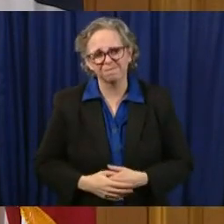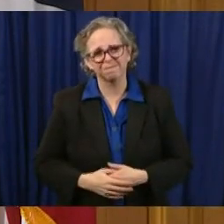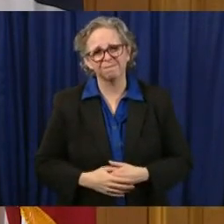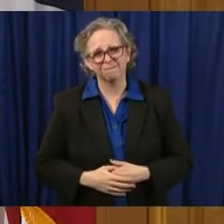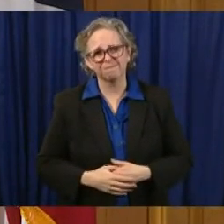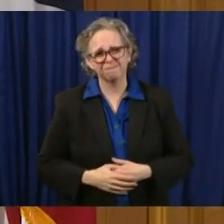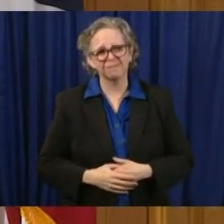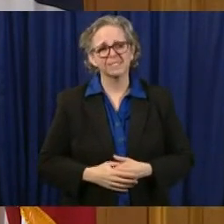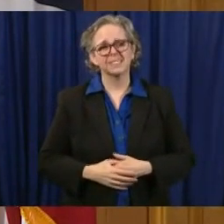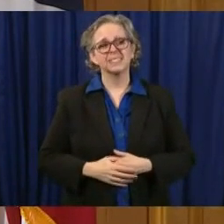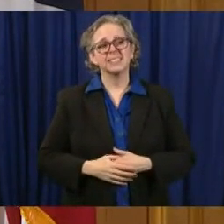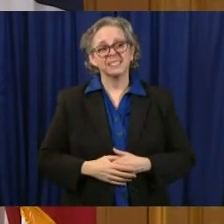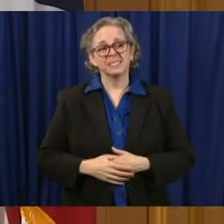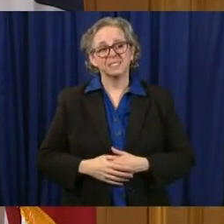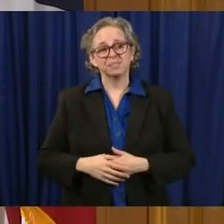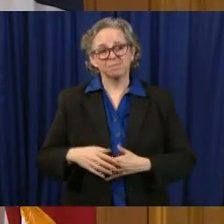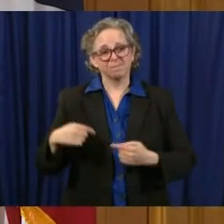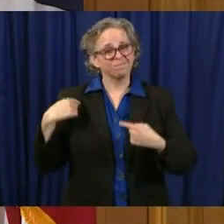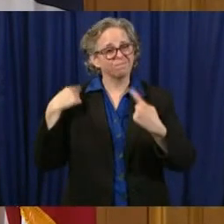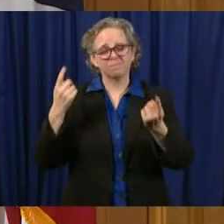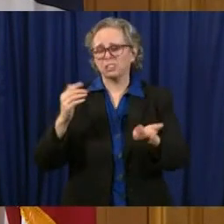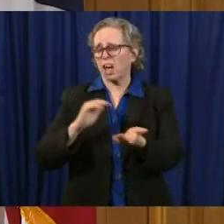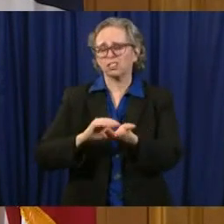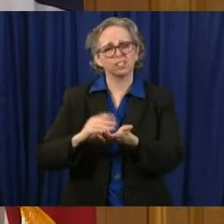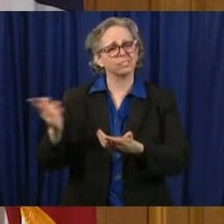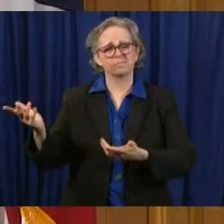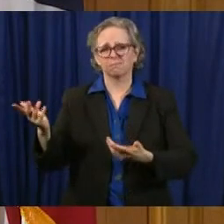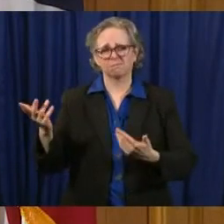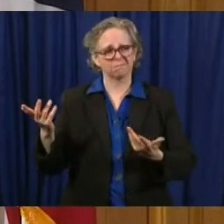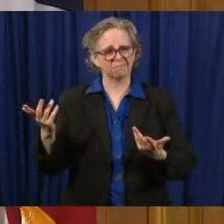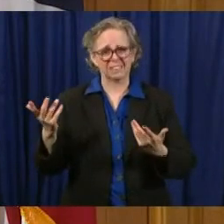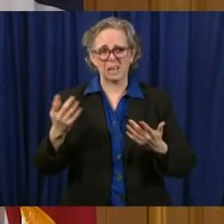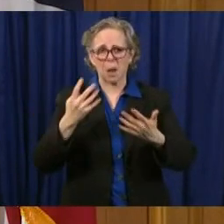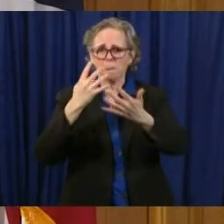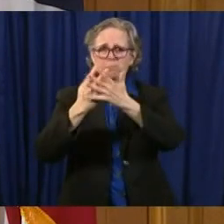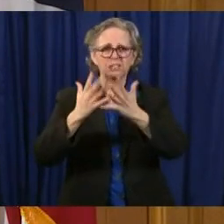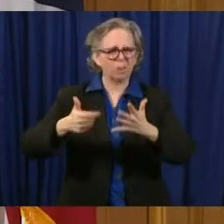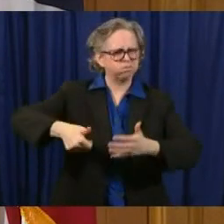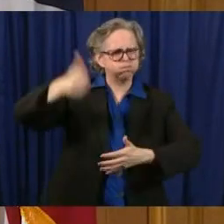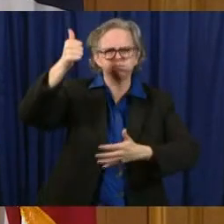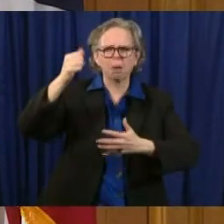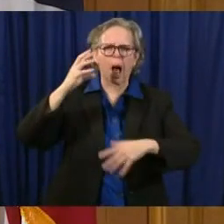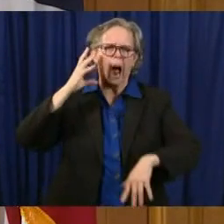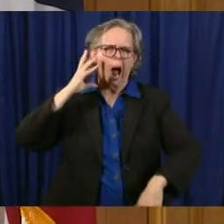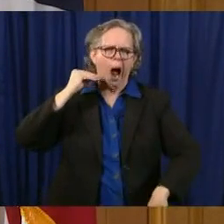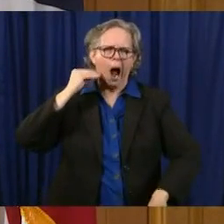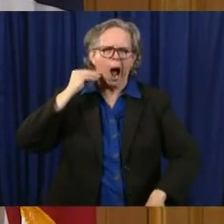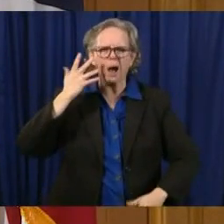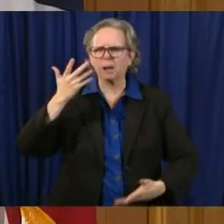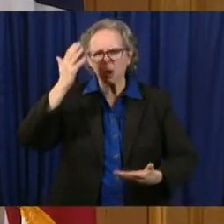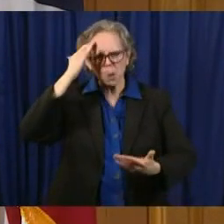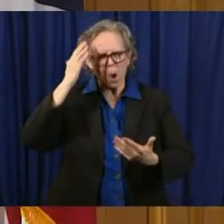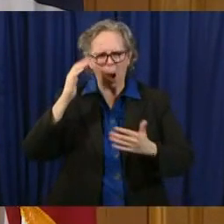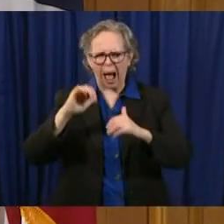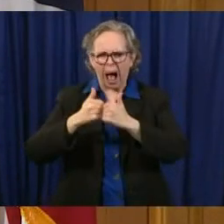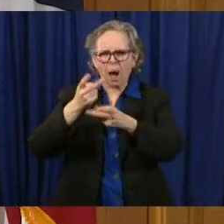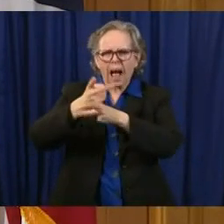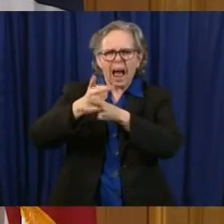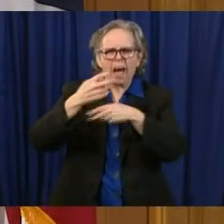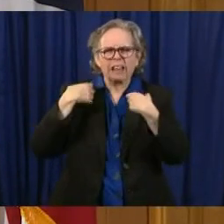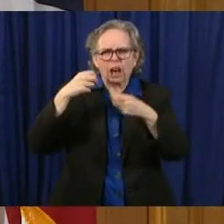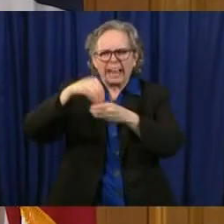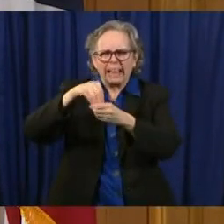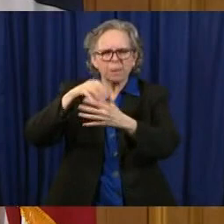has said, our director has experience in health matters in prisons. This is one of the areas that